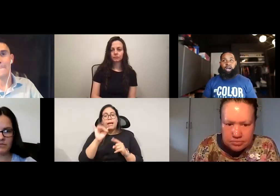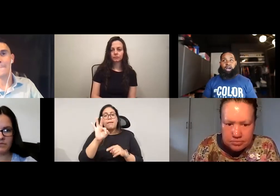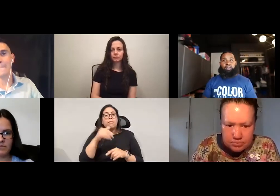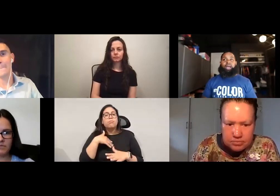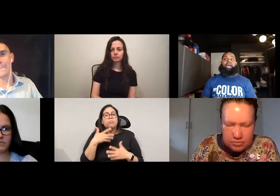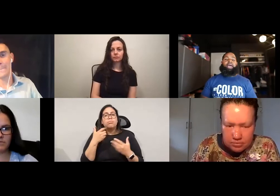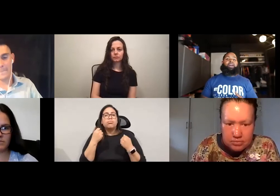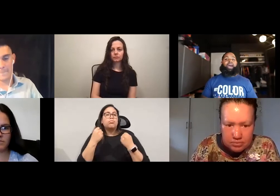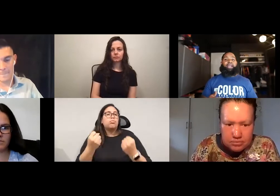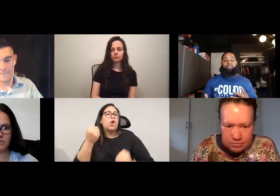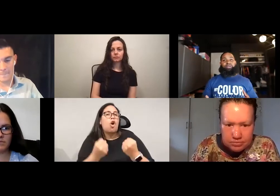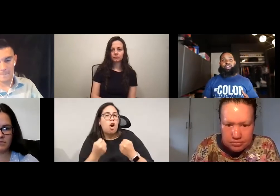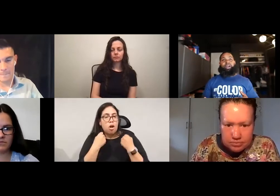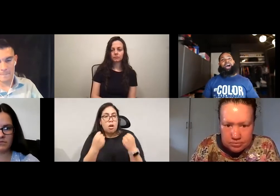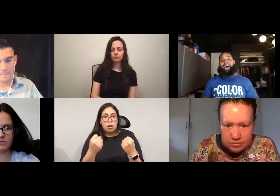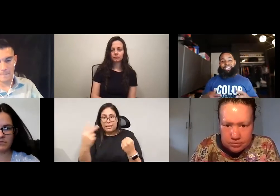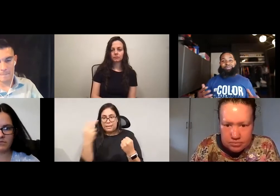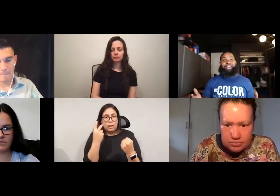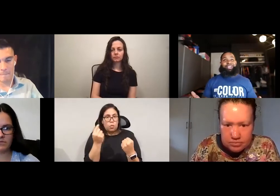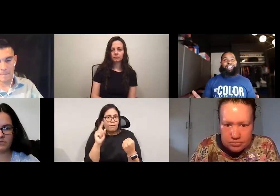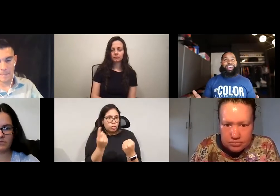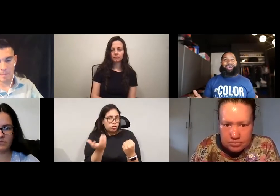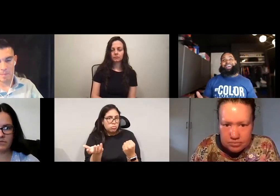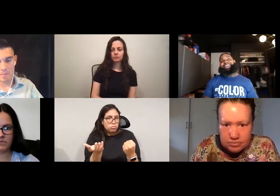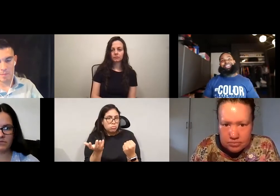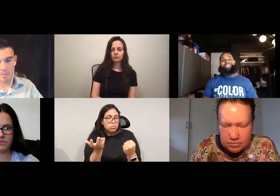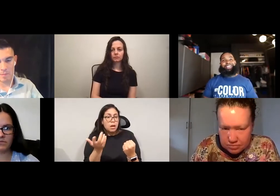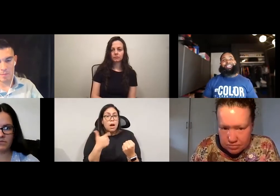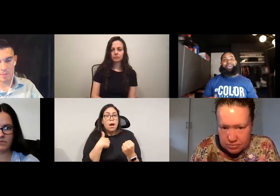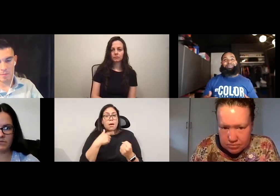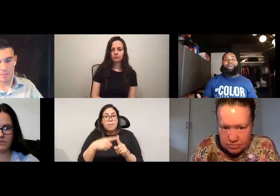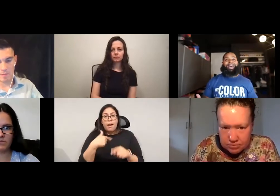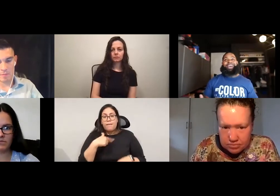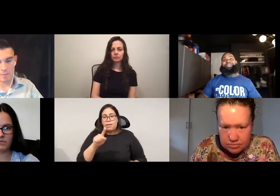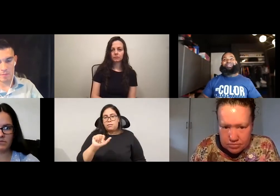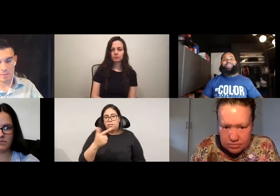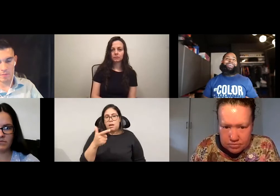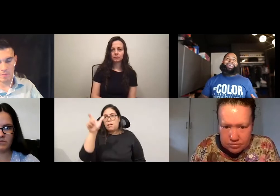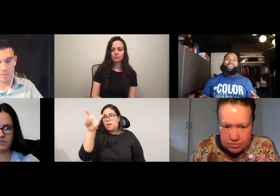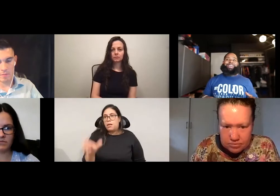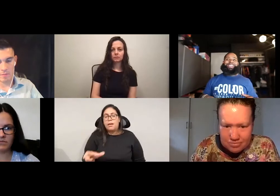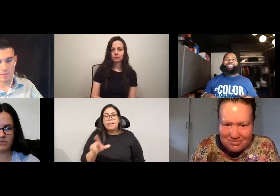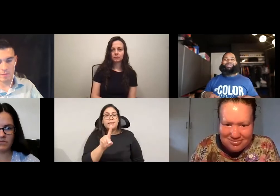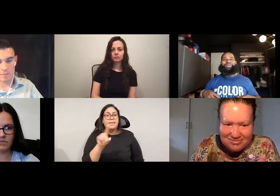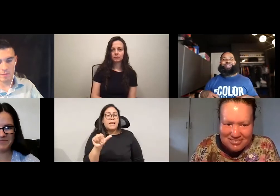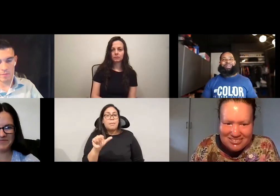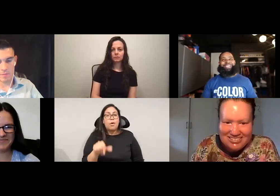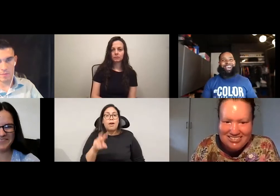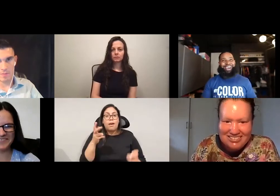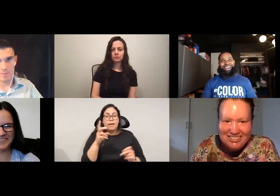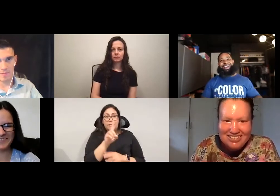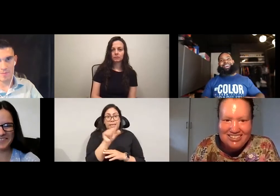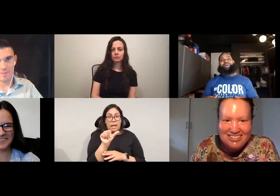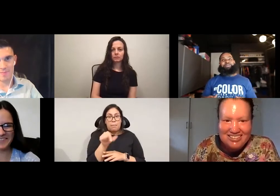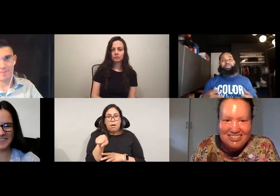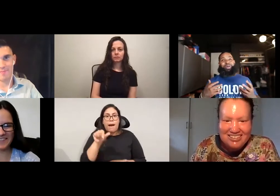I drive. And I've had to I actually made a tag that says disabled AF. And it's on the front of my